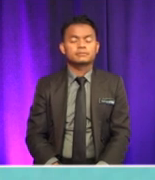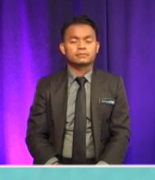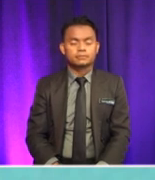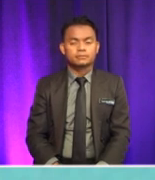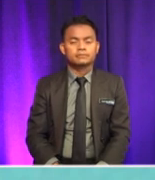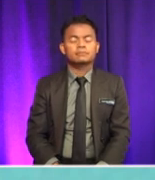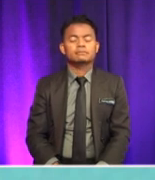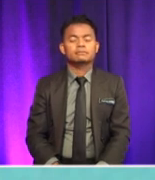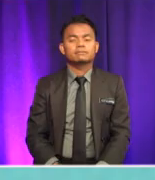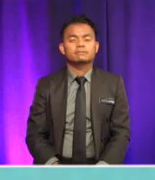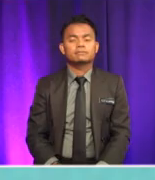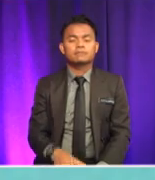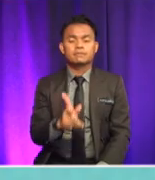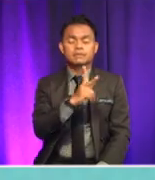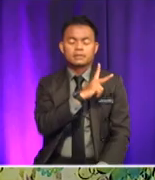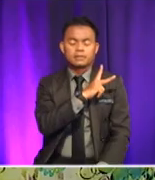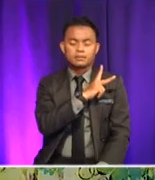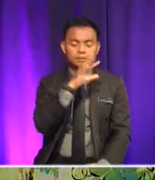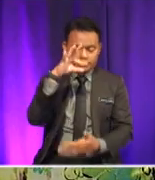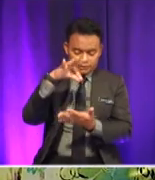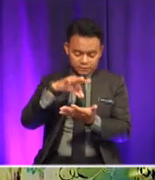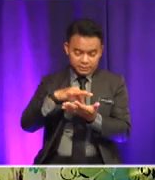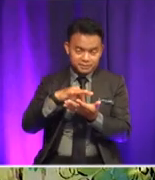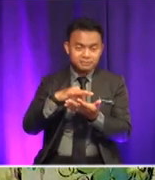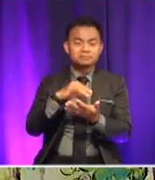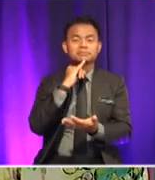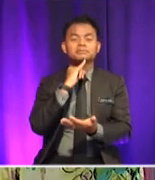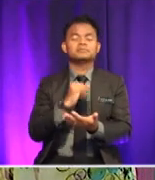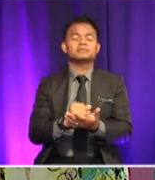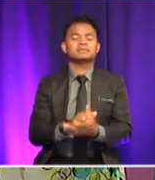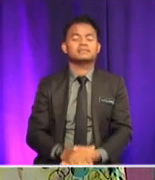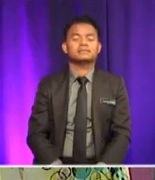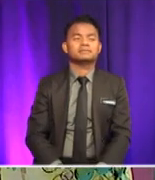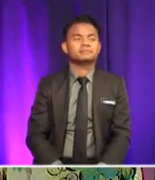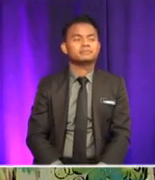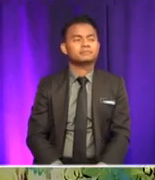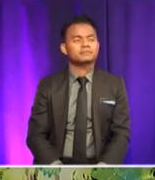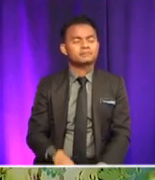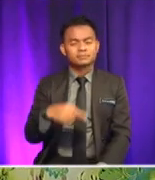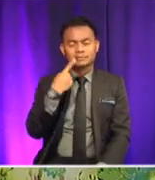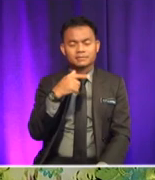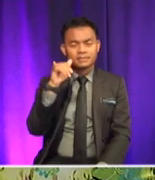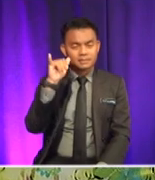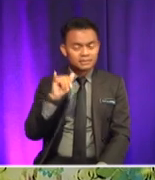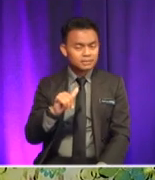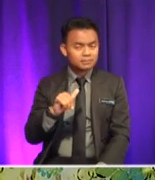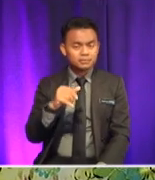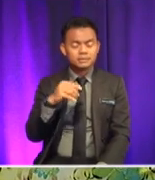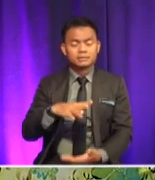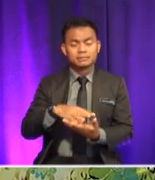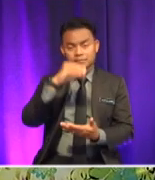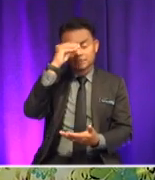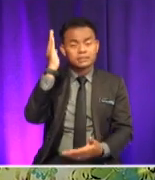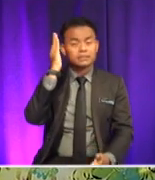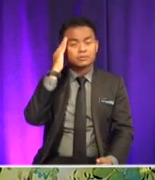Okay, very good. So you have protagonist and antagonist. And to those of you who are watching and especially taking literature, you know